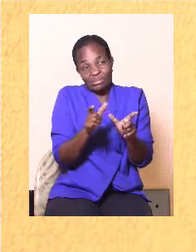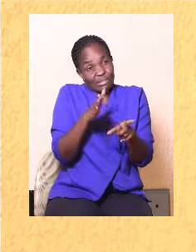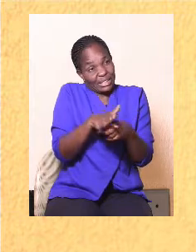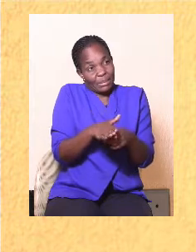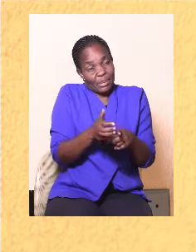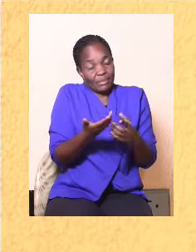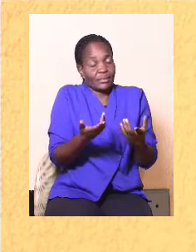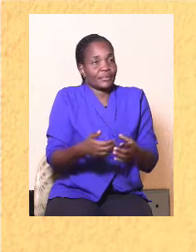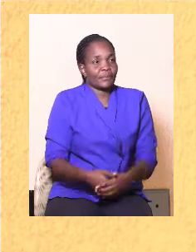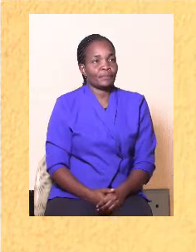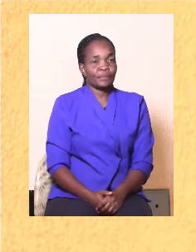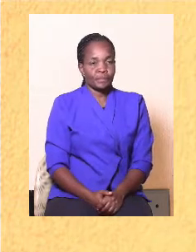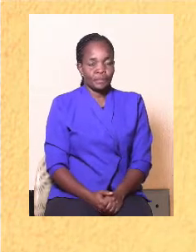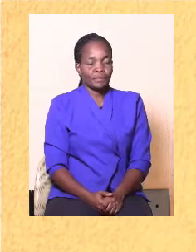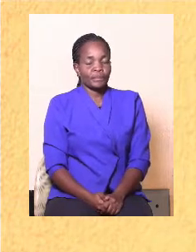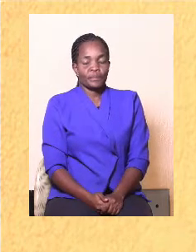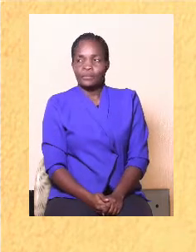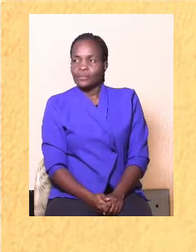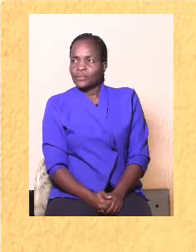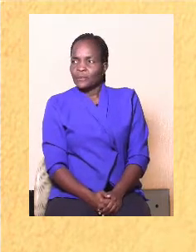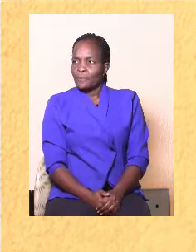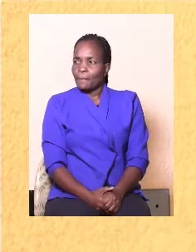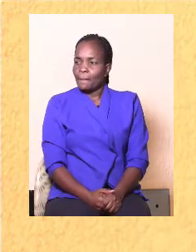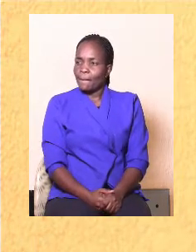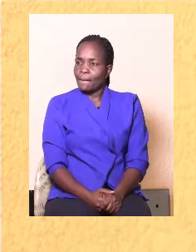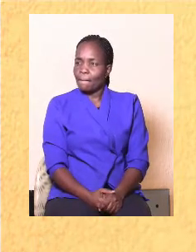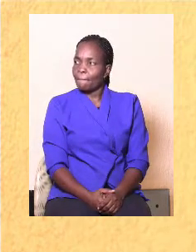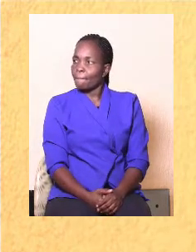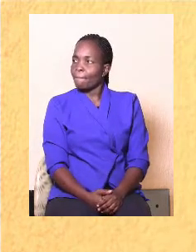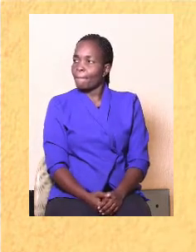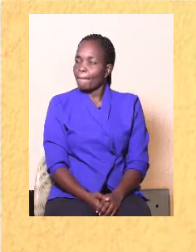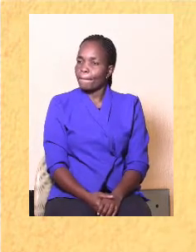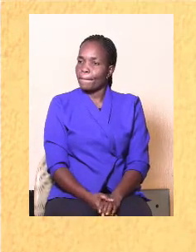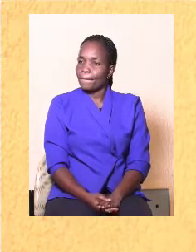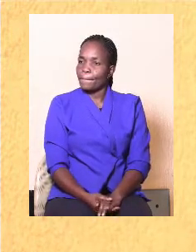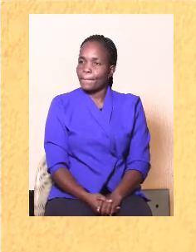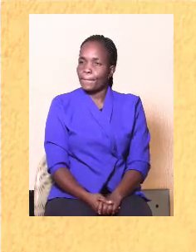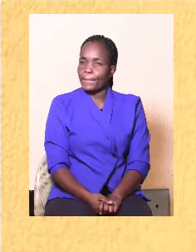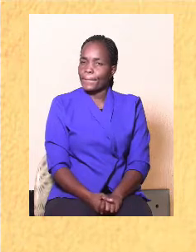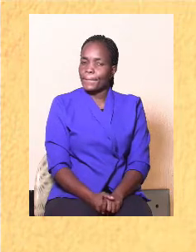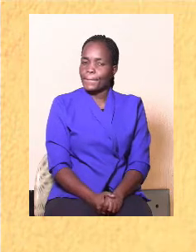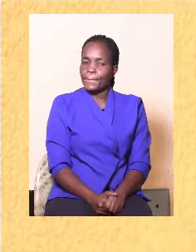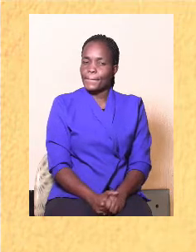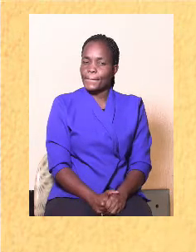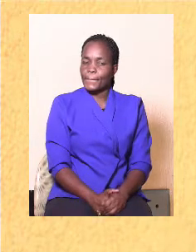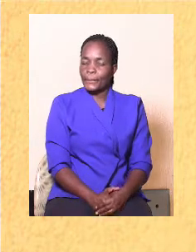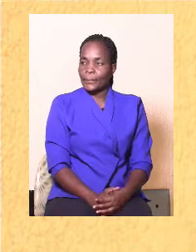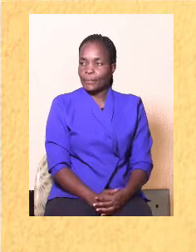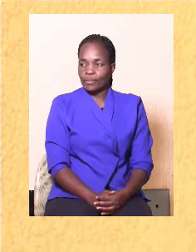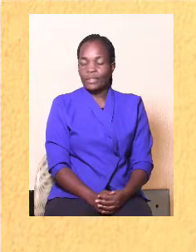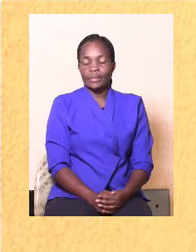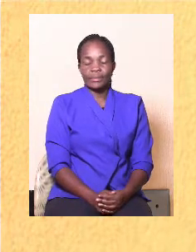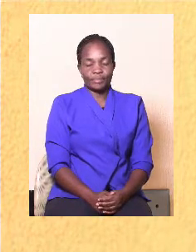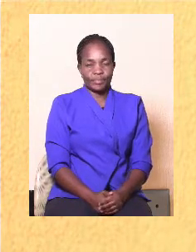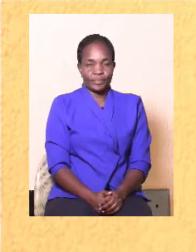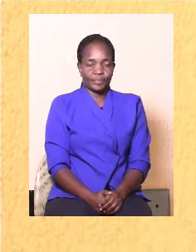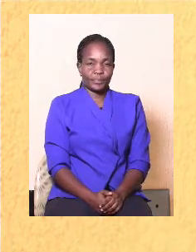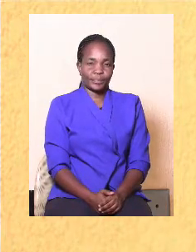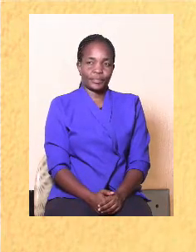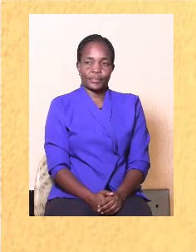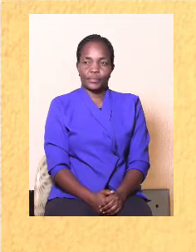a Blue Wallet. If it's Bank Vending, because those are the three banks that have got a wallet system. So that's how you're going to receive your